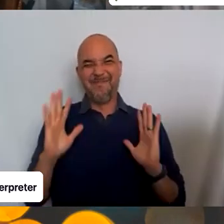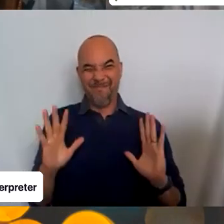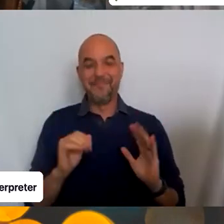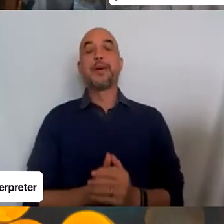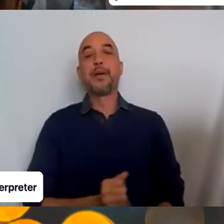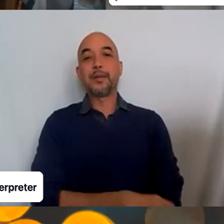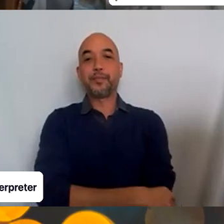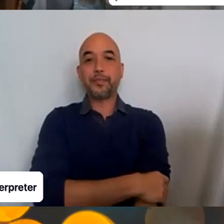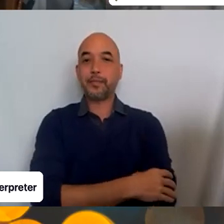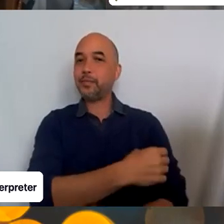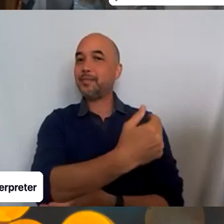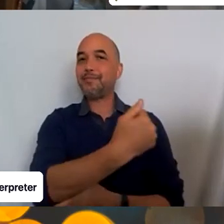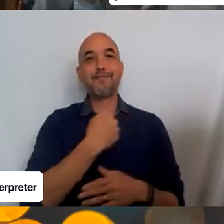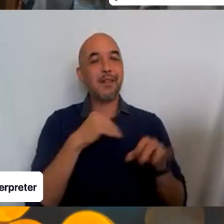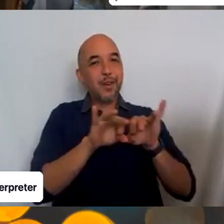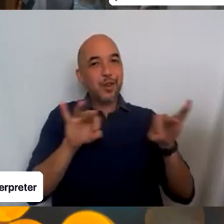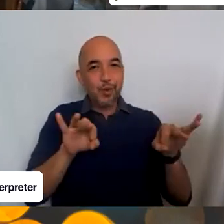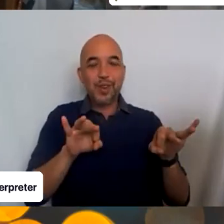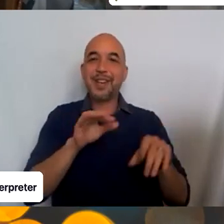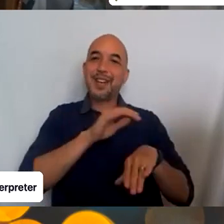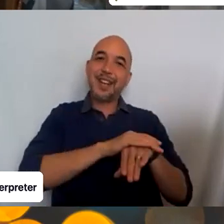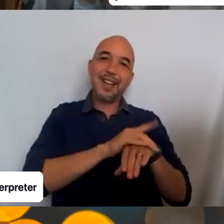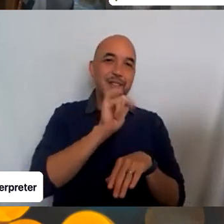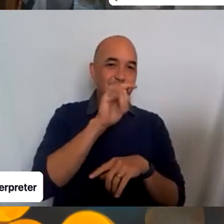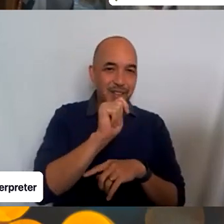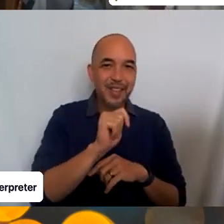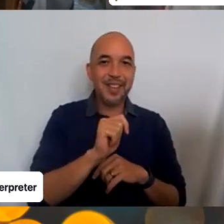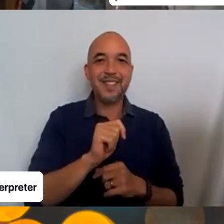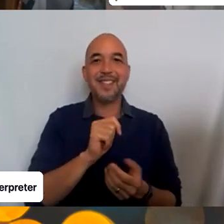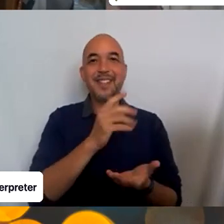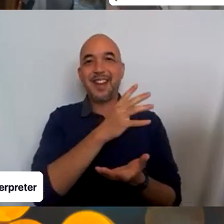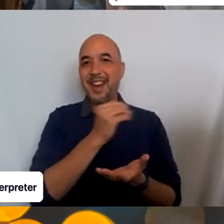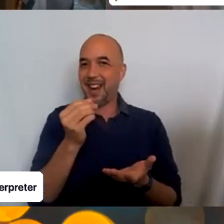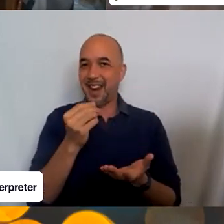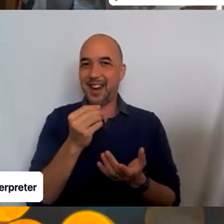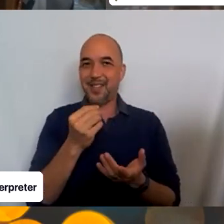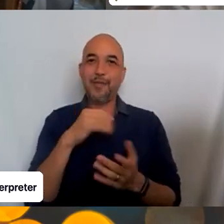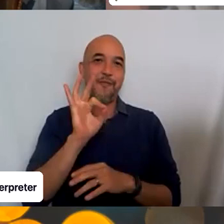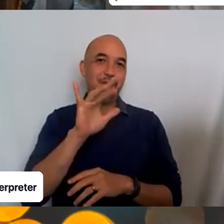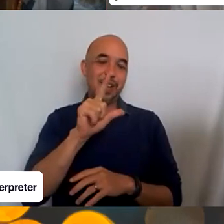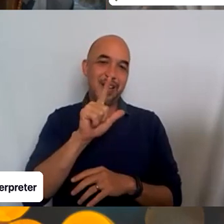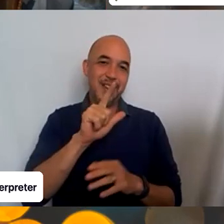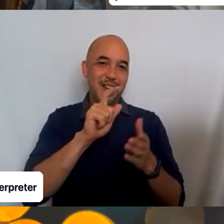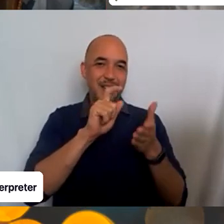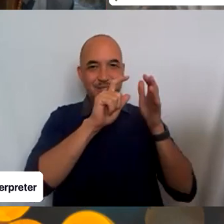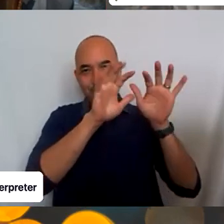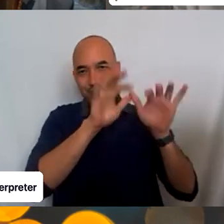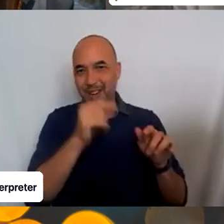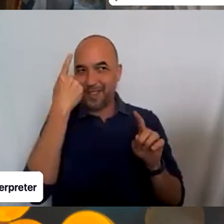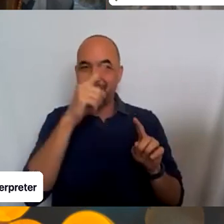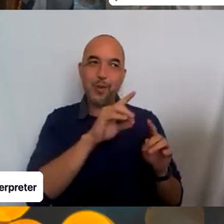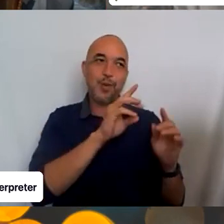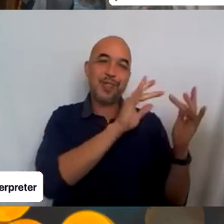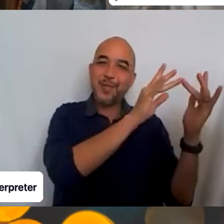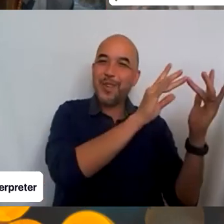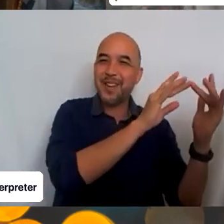I had a degree in English literature, and I did a lot of freelance writing for websites and magazines and stuff like that. But